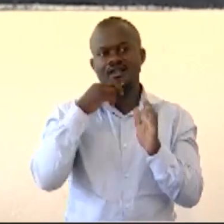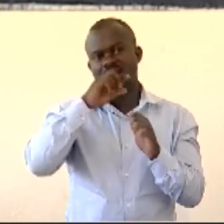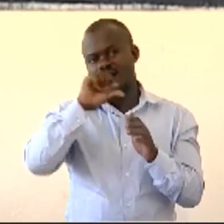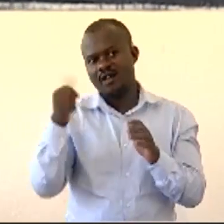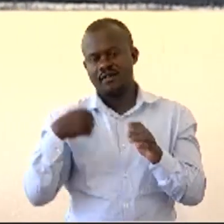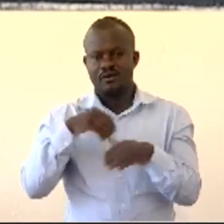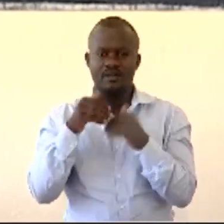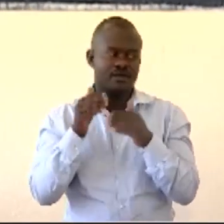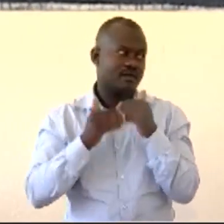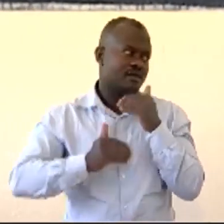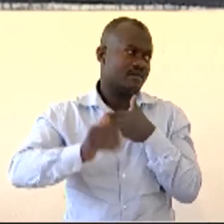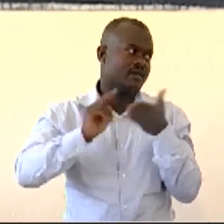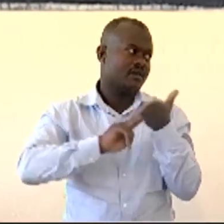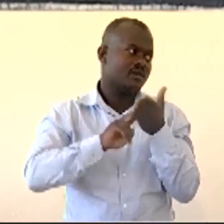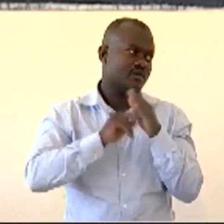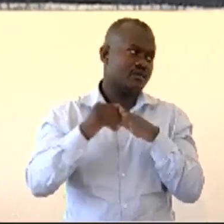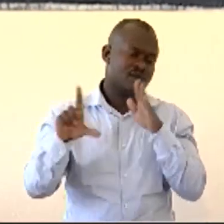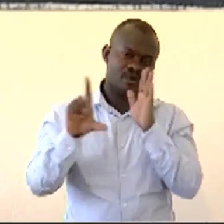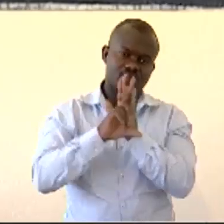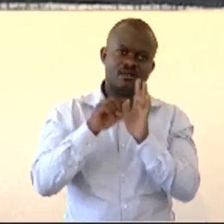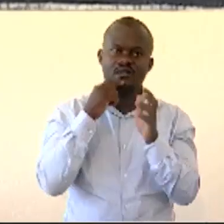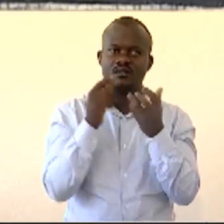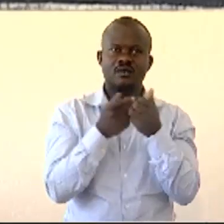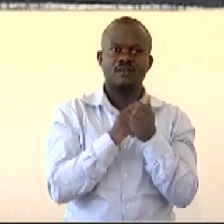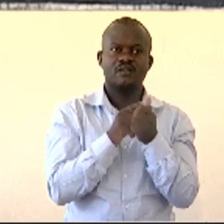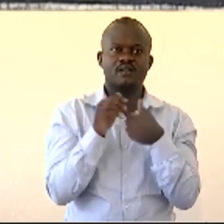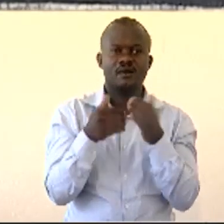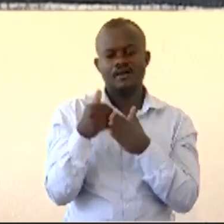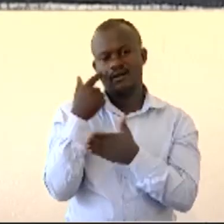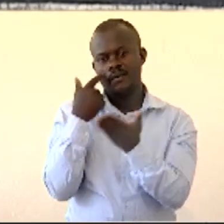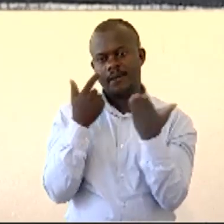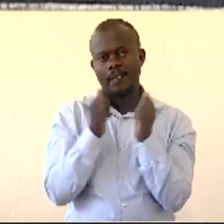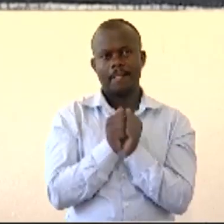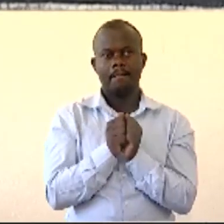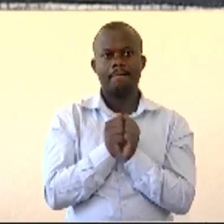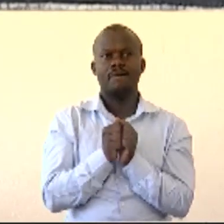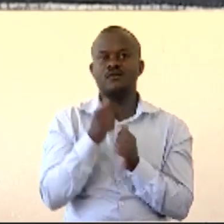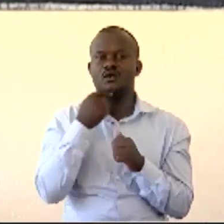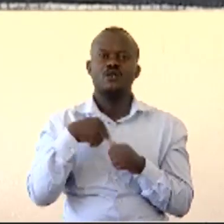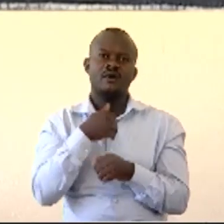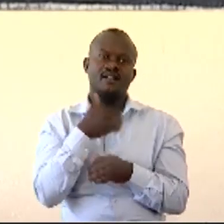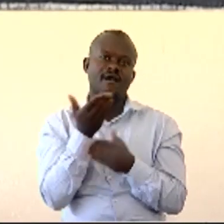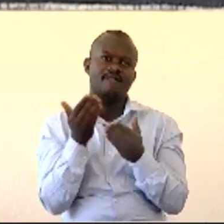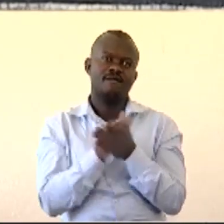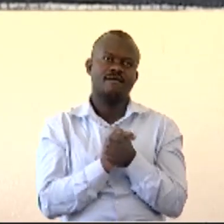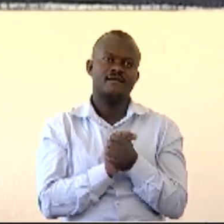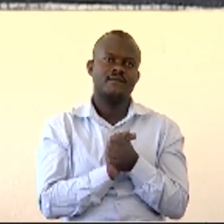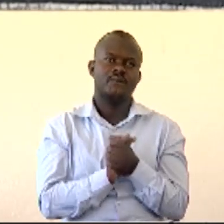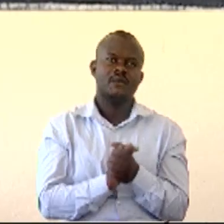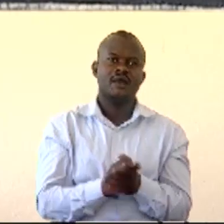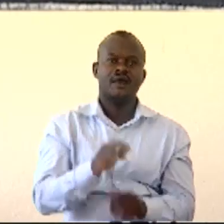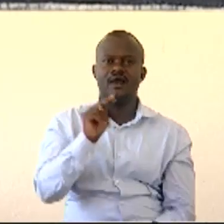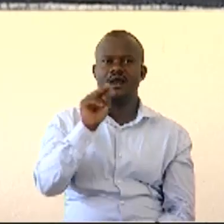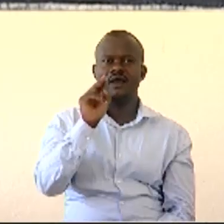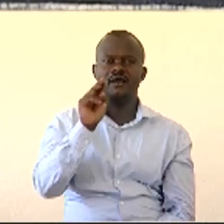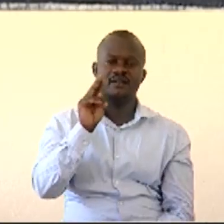we are going to use the rules to calculate the oxidation state of the chlorine. So we have sodium,